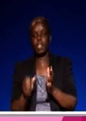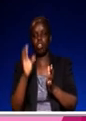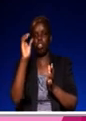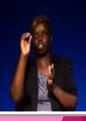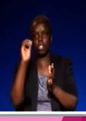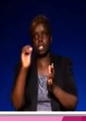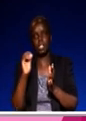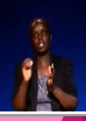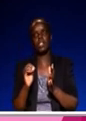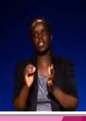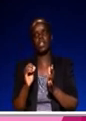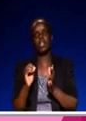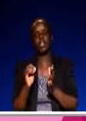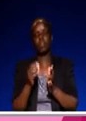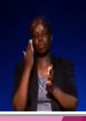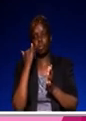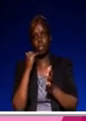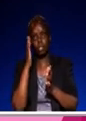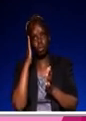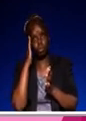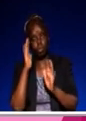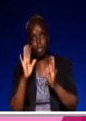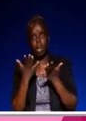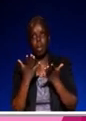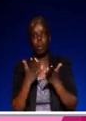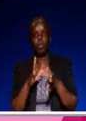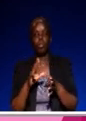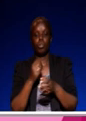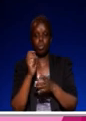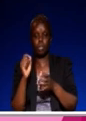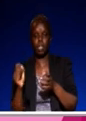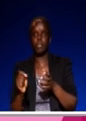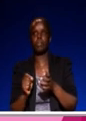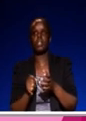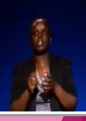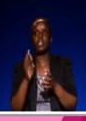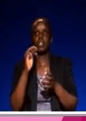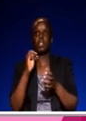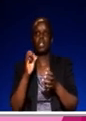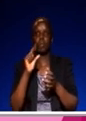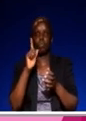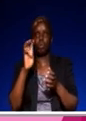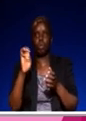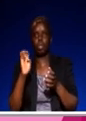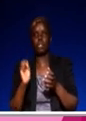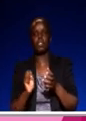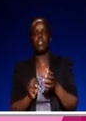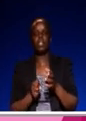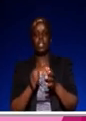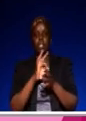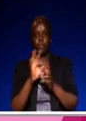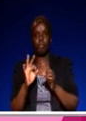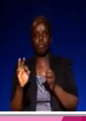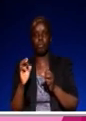O. We want to know how do you get the moles. The moles of sodium, we have said to get the moles, you divide